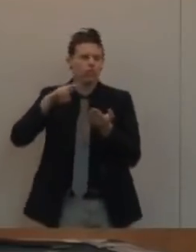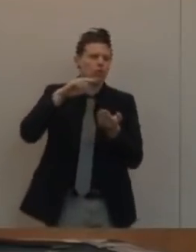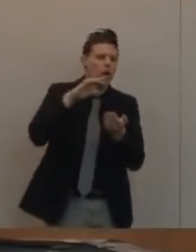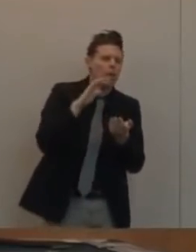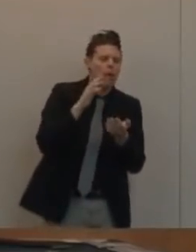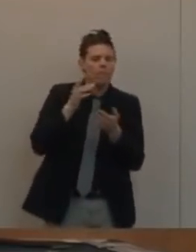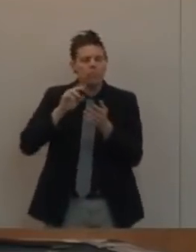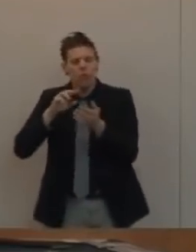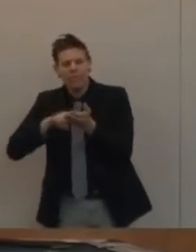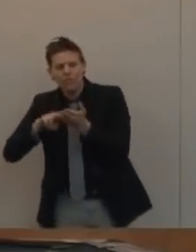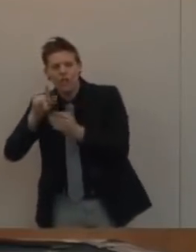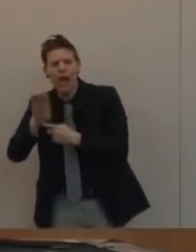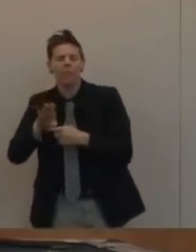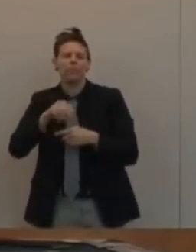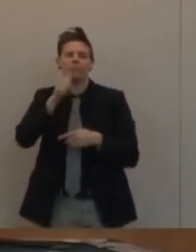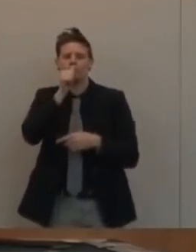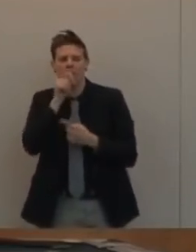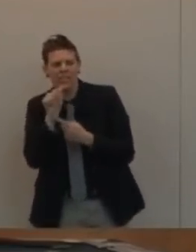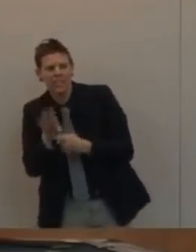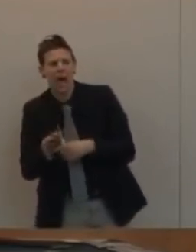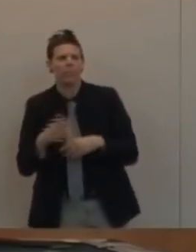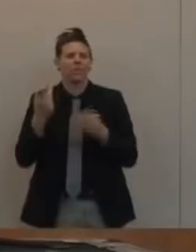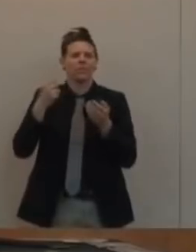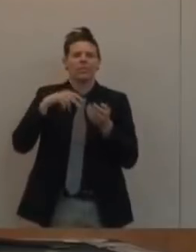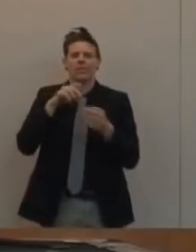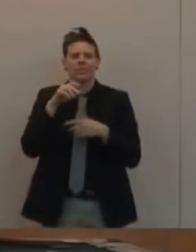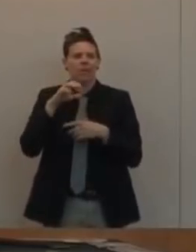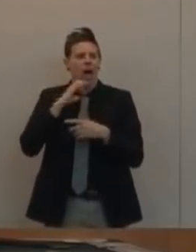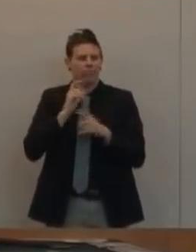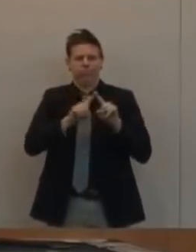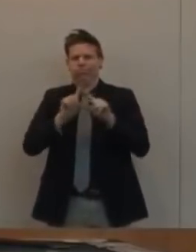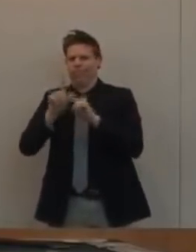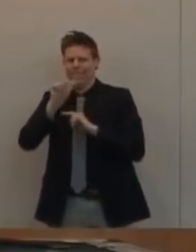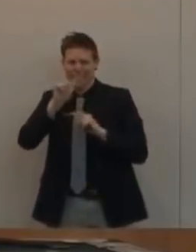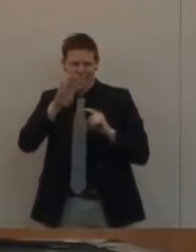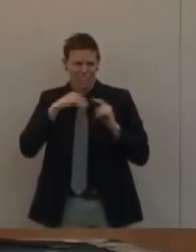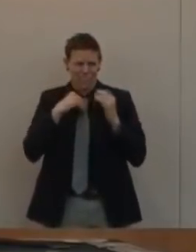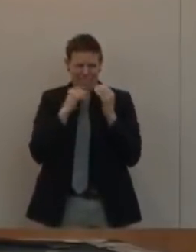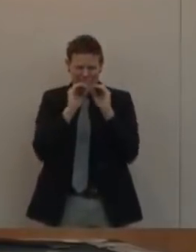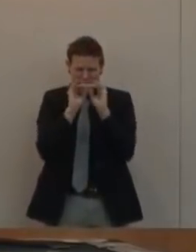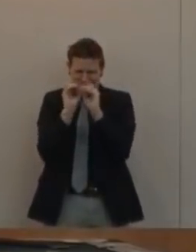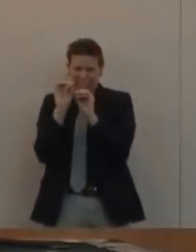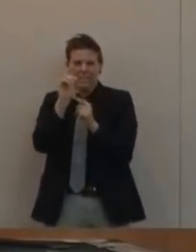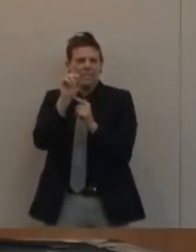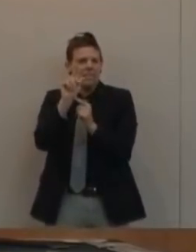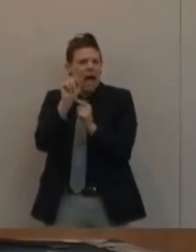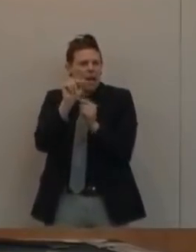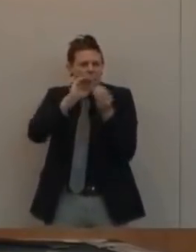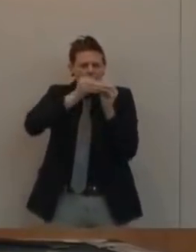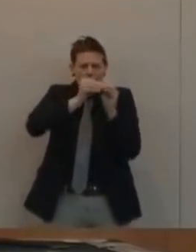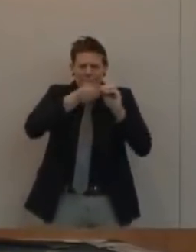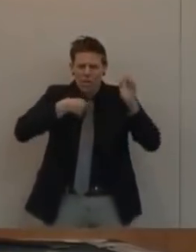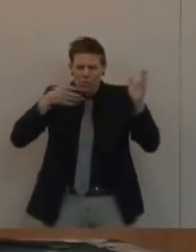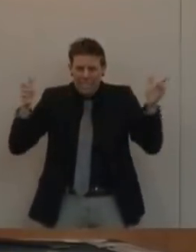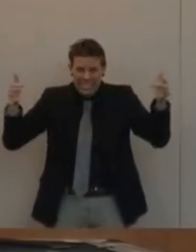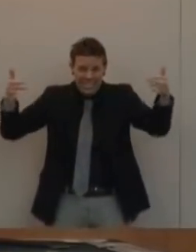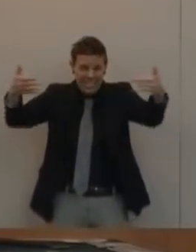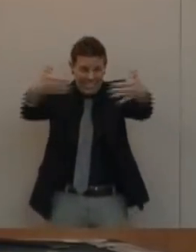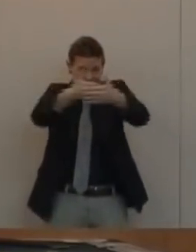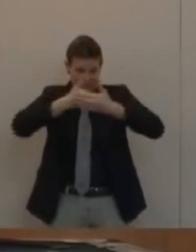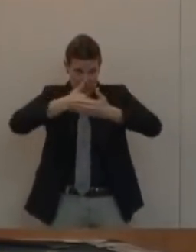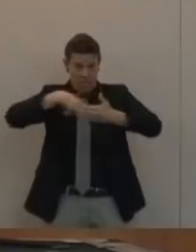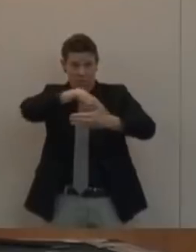private laboratories like Descartes Labs. And we're using data every day that we get. The data points that